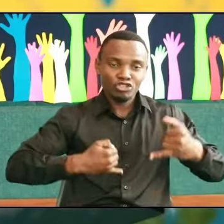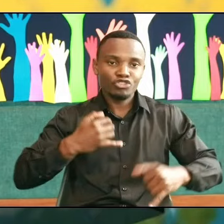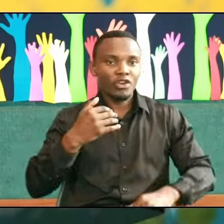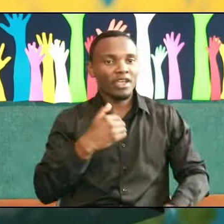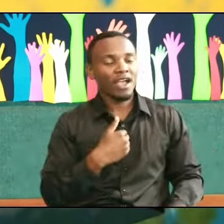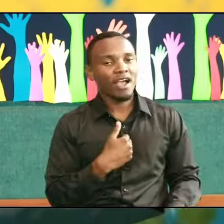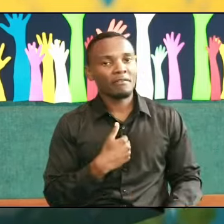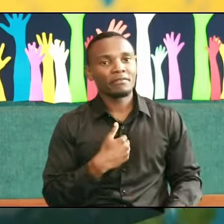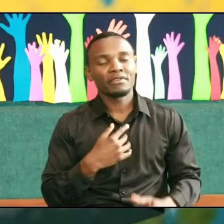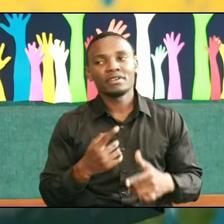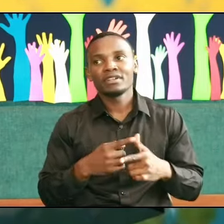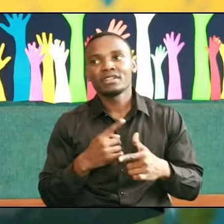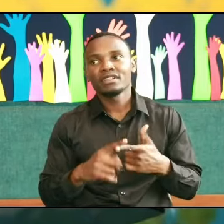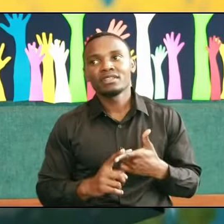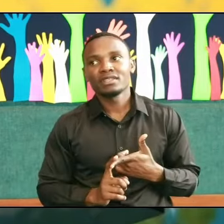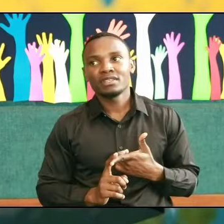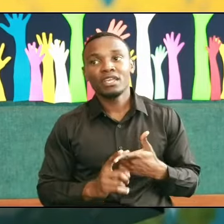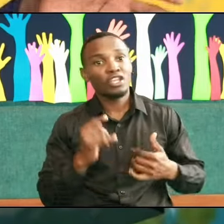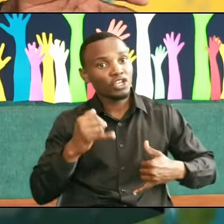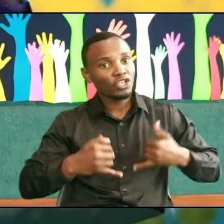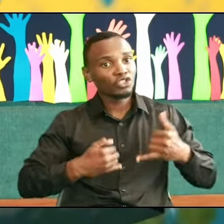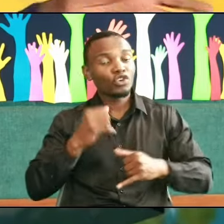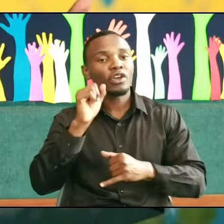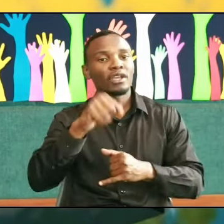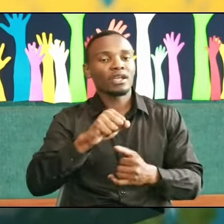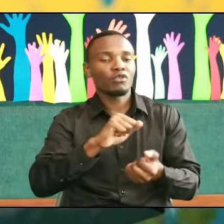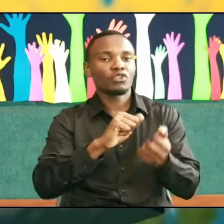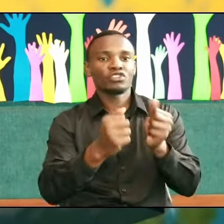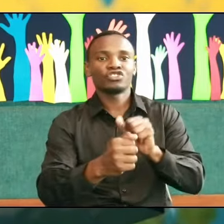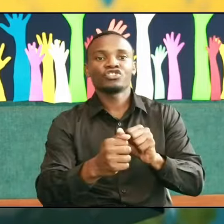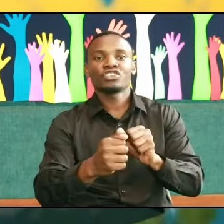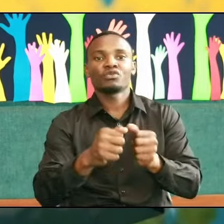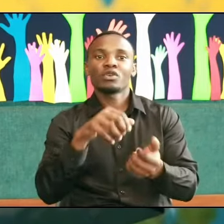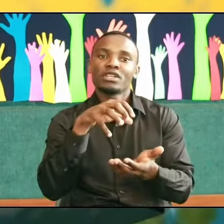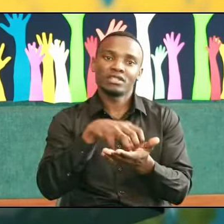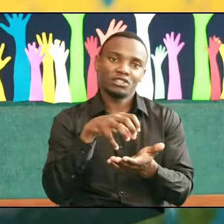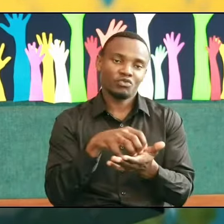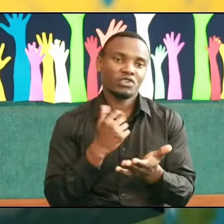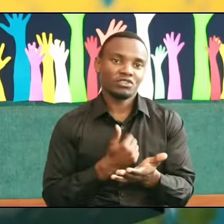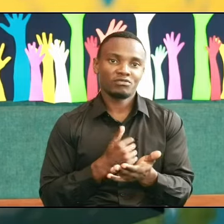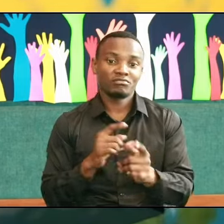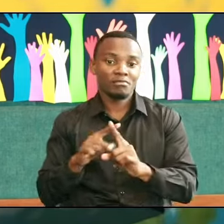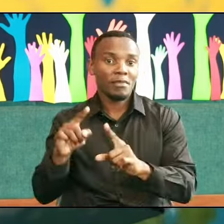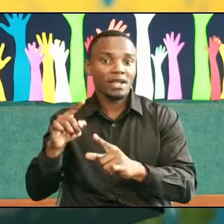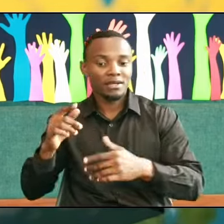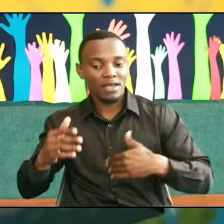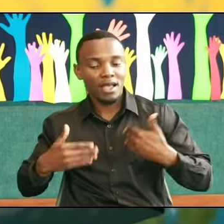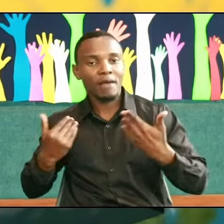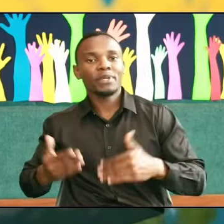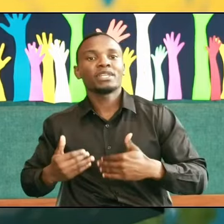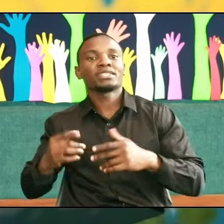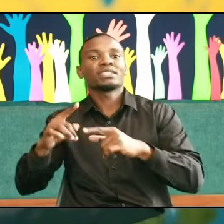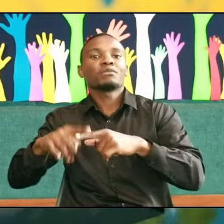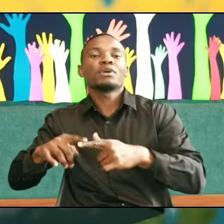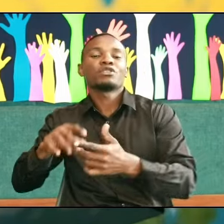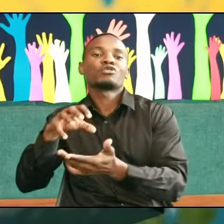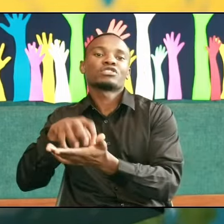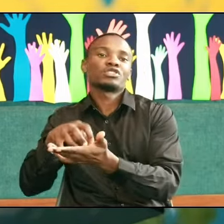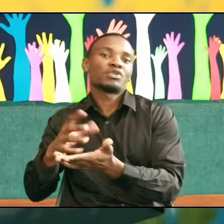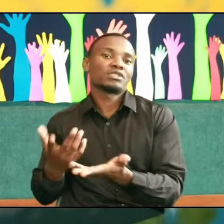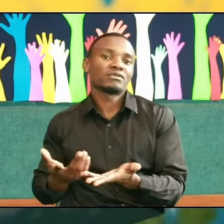change circumstances, but happiness is dependent on circumstances. So when you are favored by